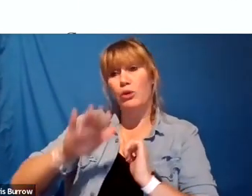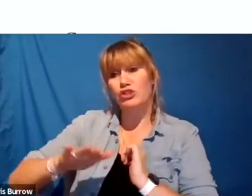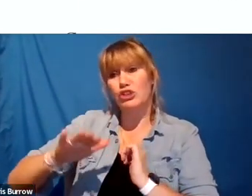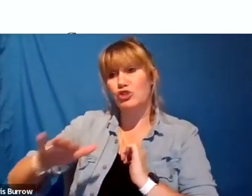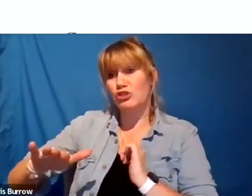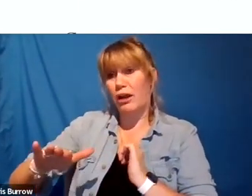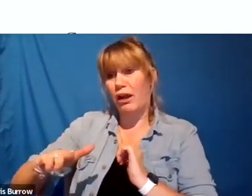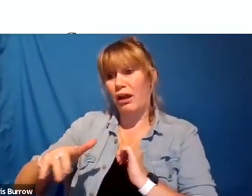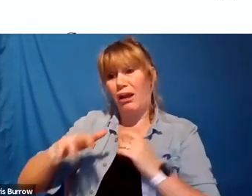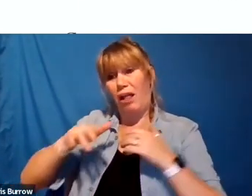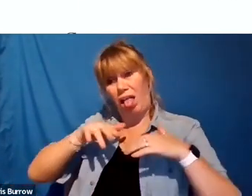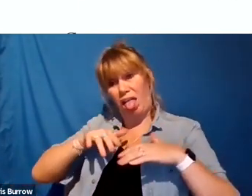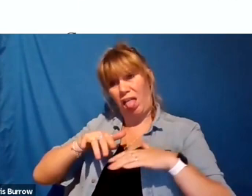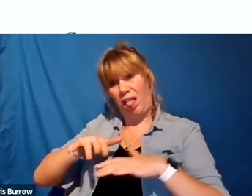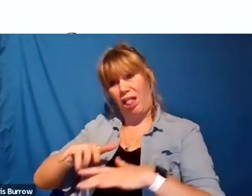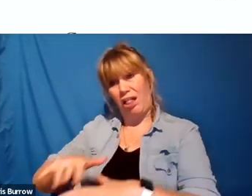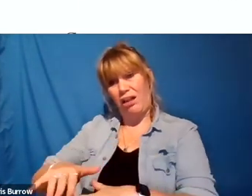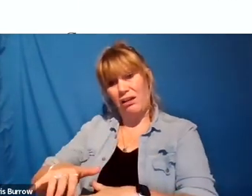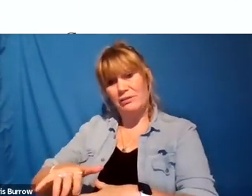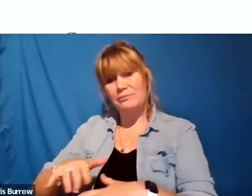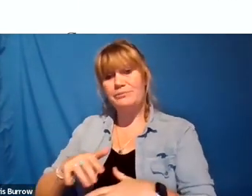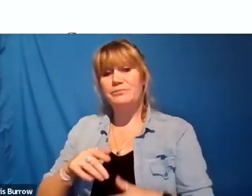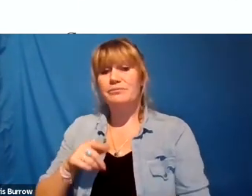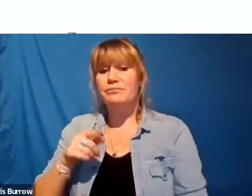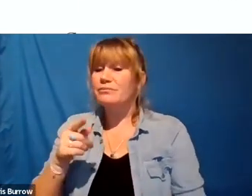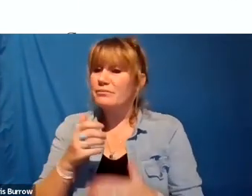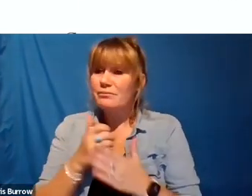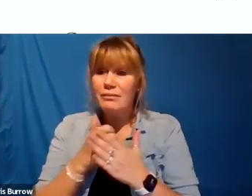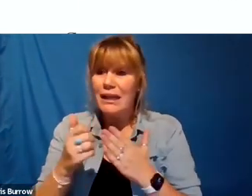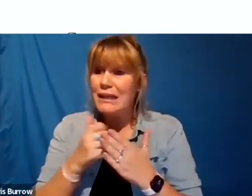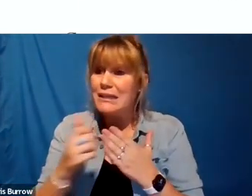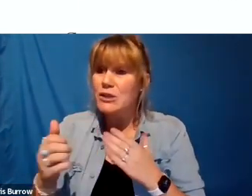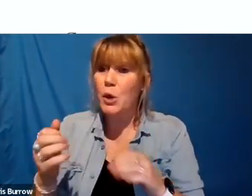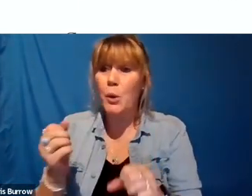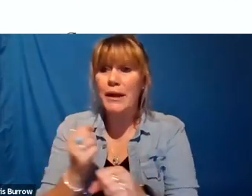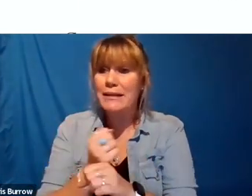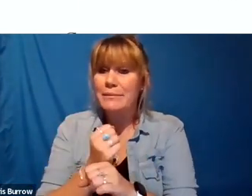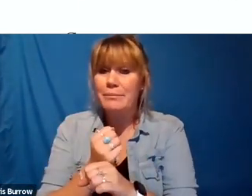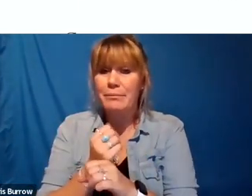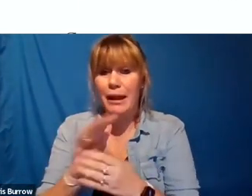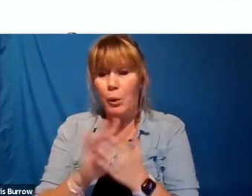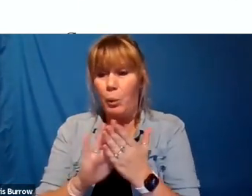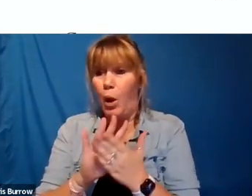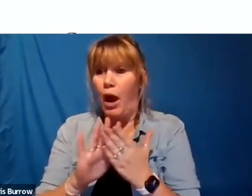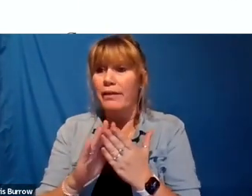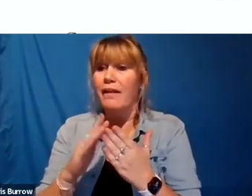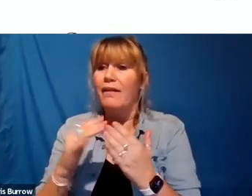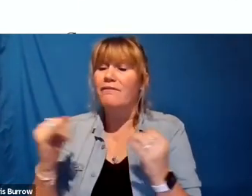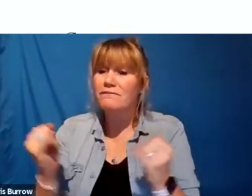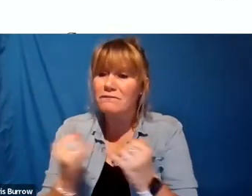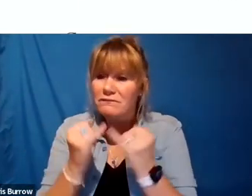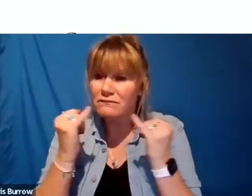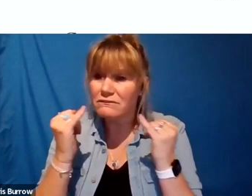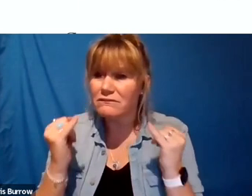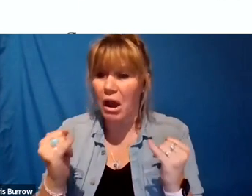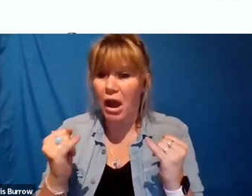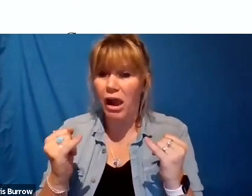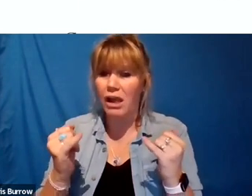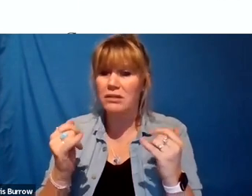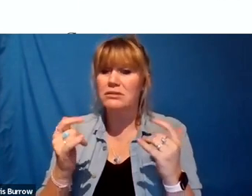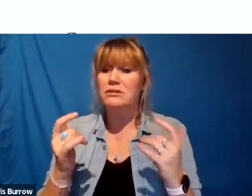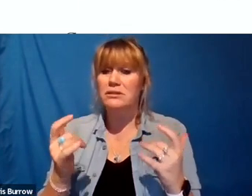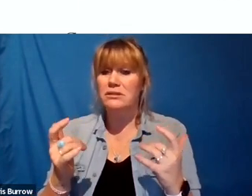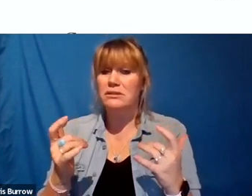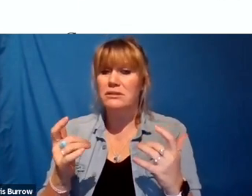This right-wing conservative ideology has always led to fascism and violence as an imagined protective and defensive